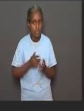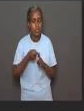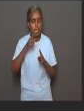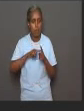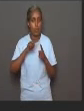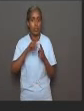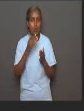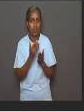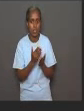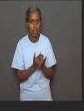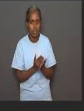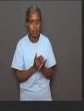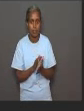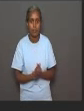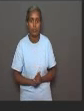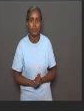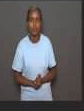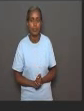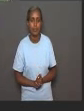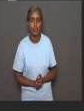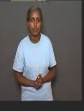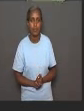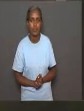Let's get back to our lesson.